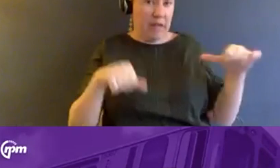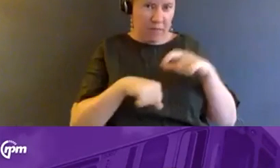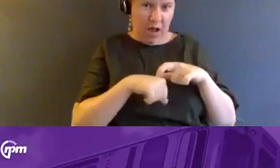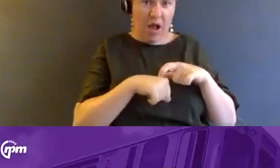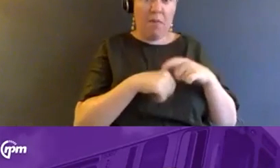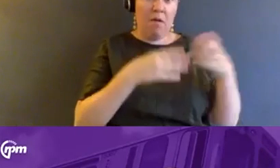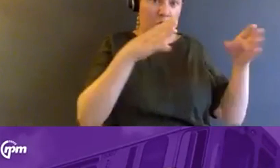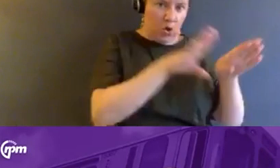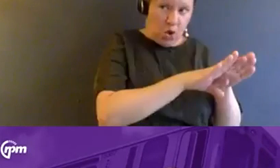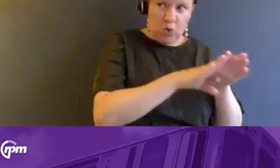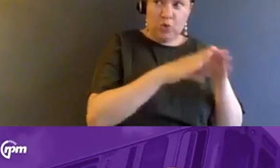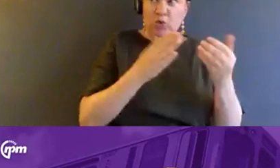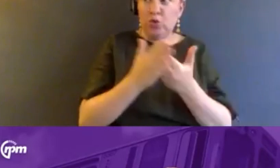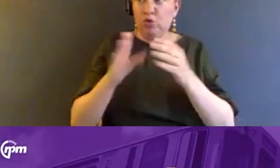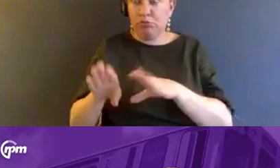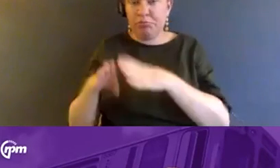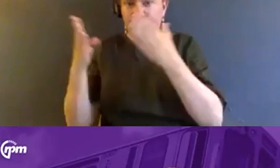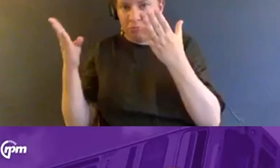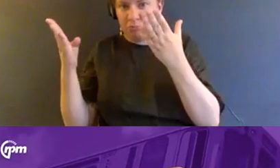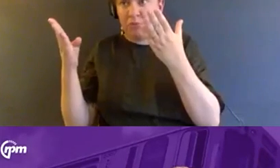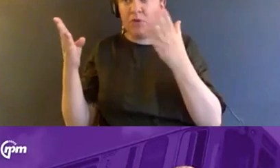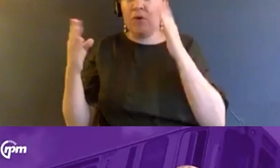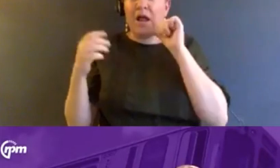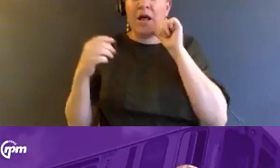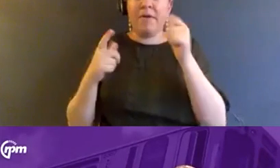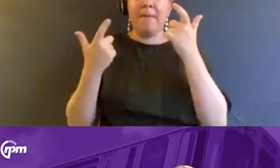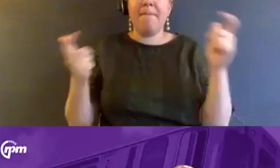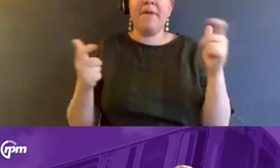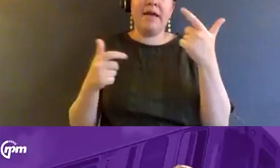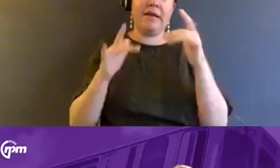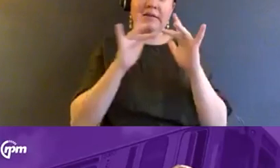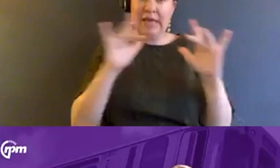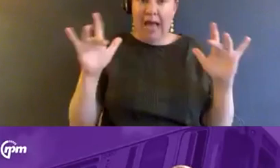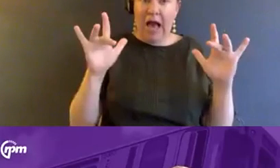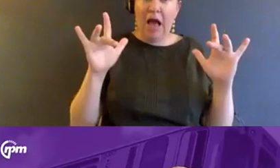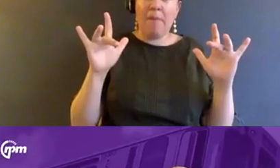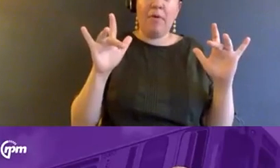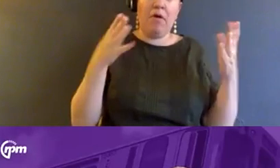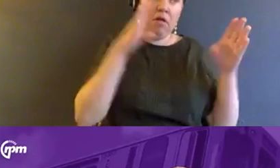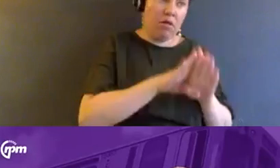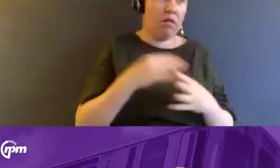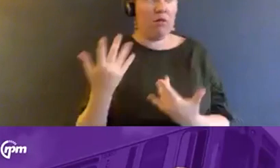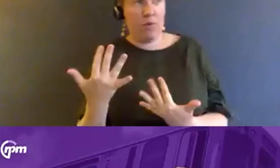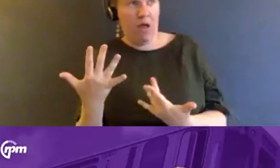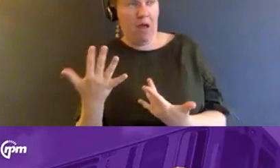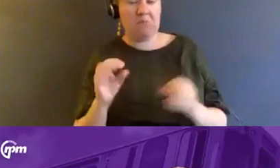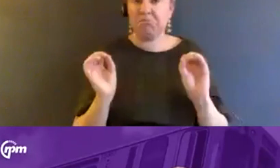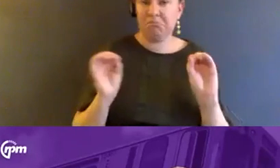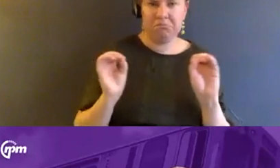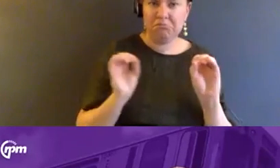the stations close, and so there won't be a big gap between when those stations close and when the new temporary stations